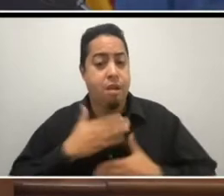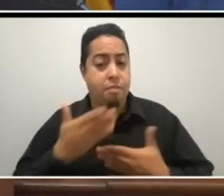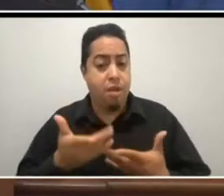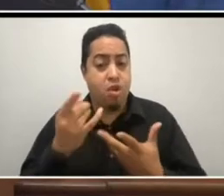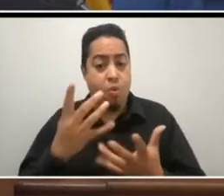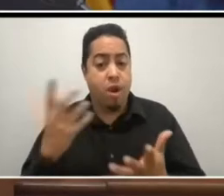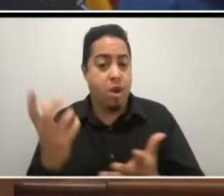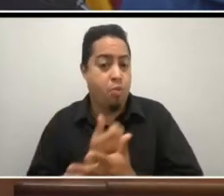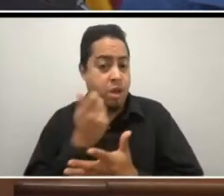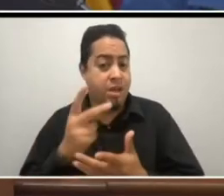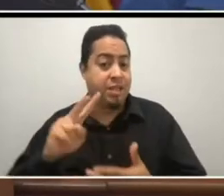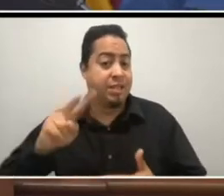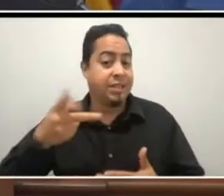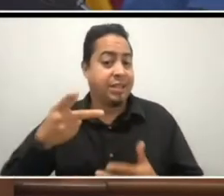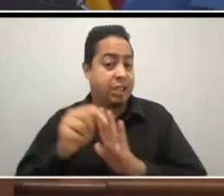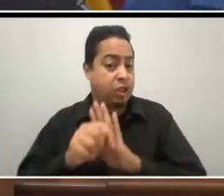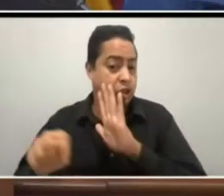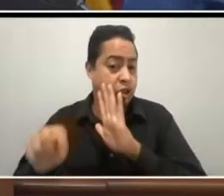second term in office?